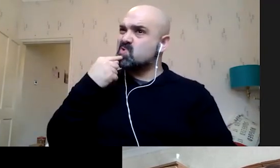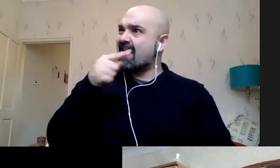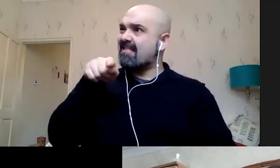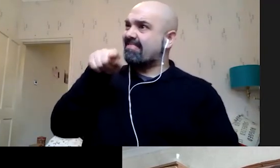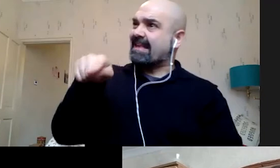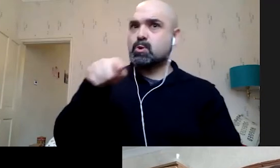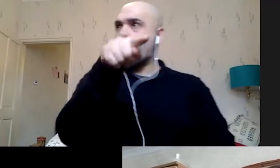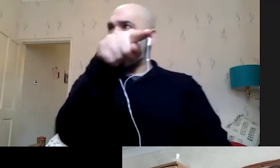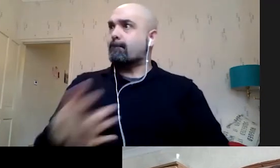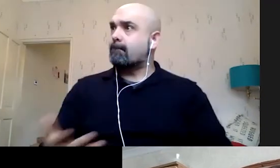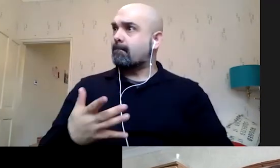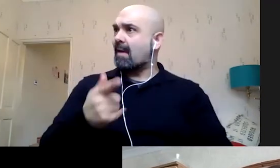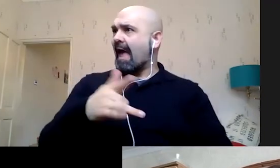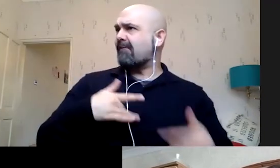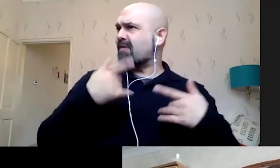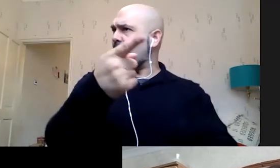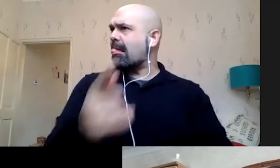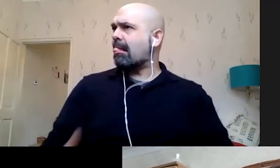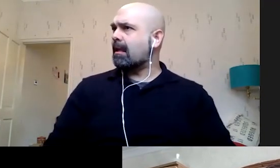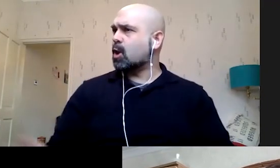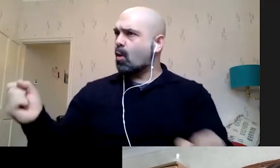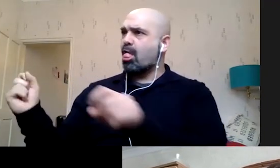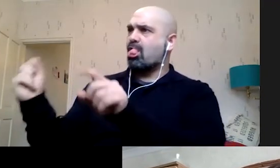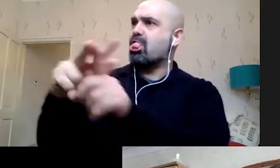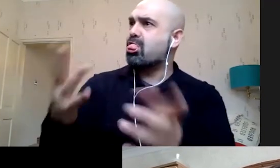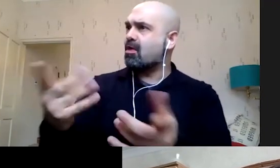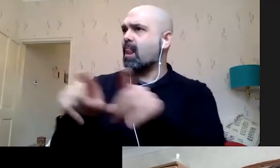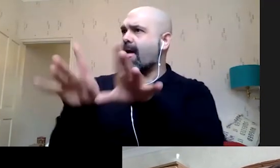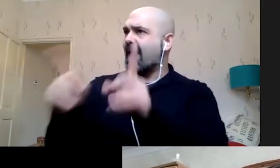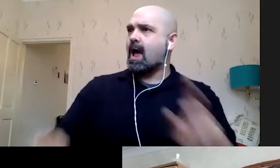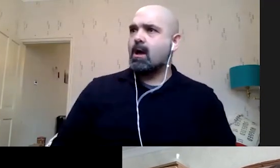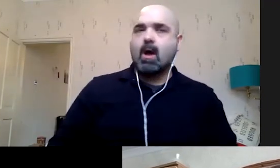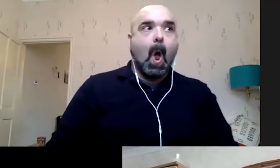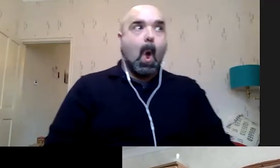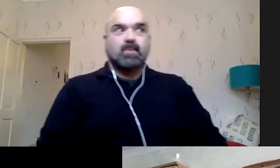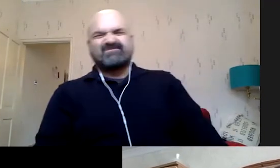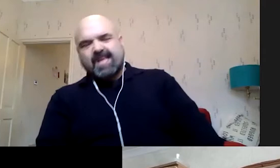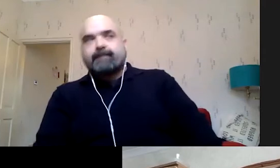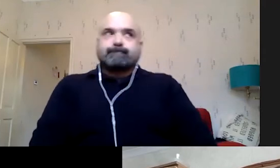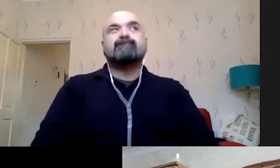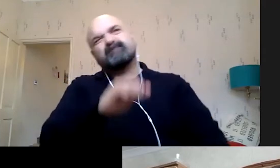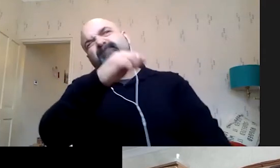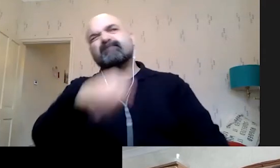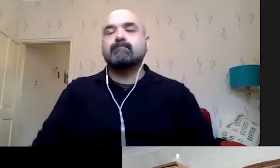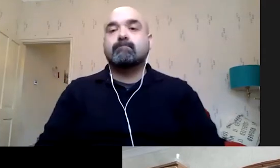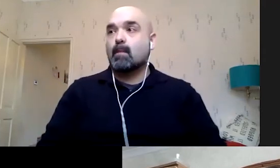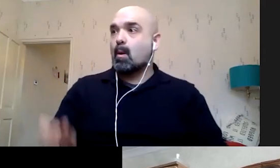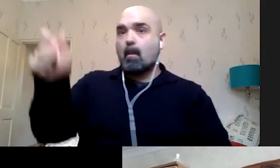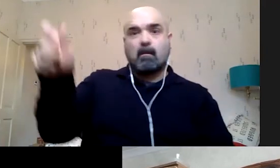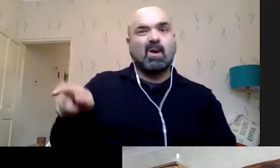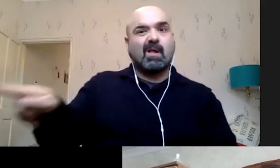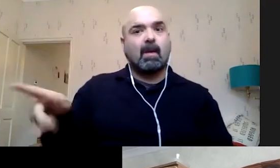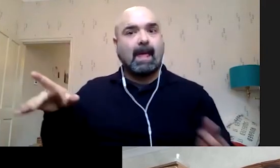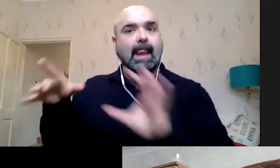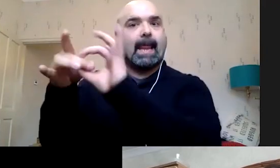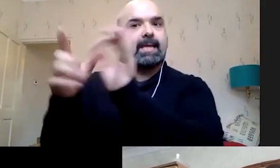would think how that would hurt so-and-so's feelings, because you could do it like in the third person then. You're talking about, you know, somebody who's fictional, and that's a